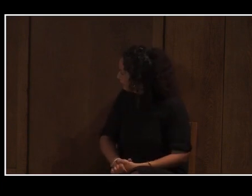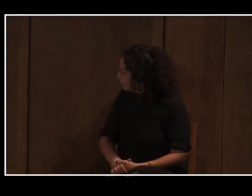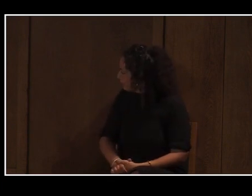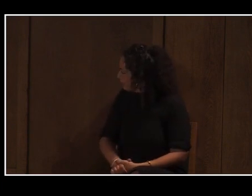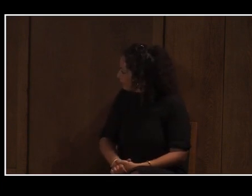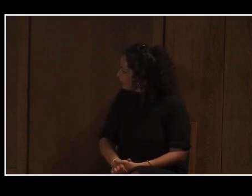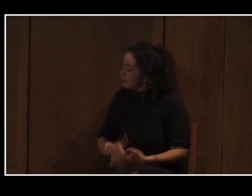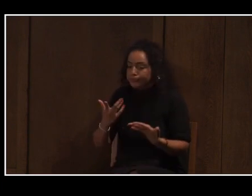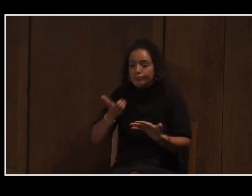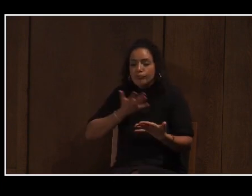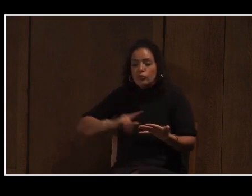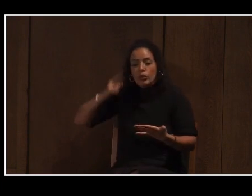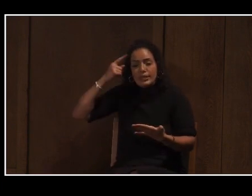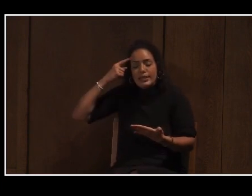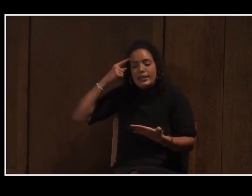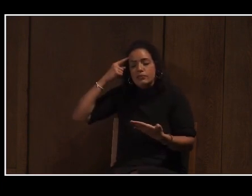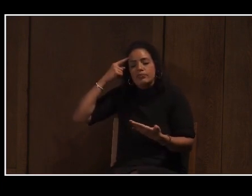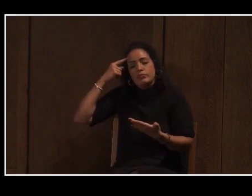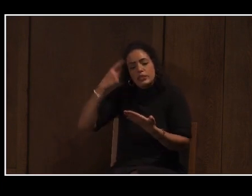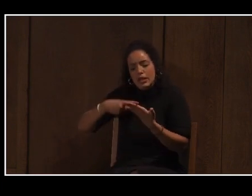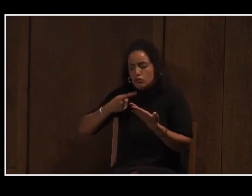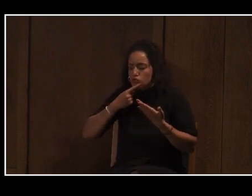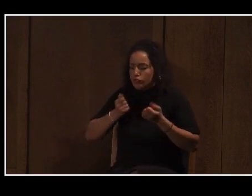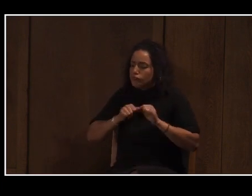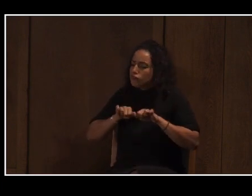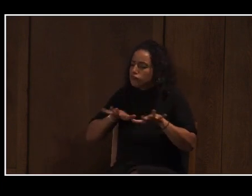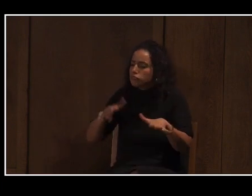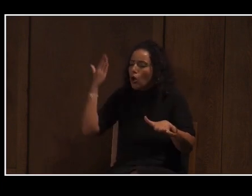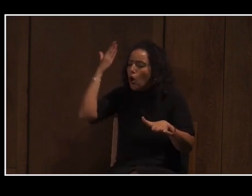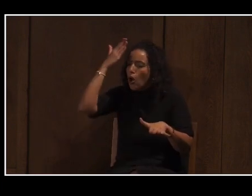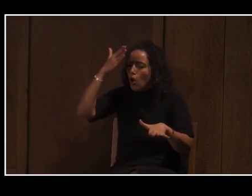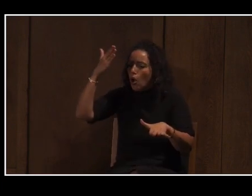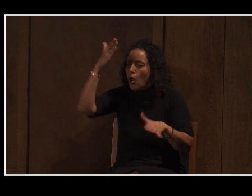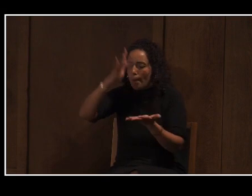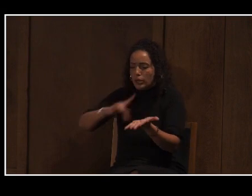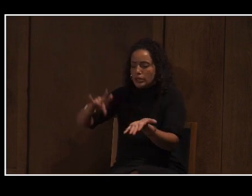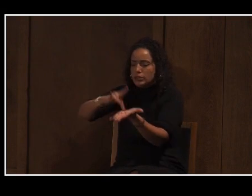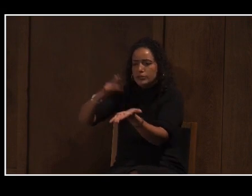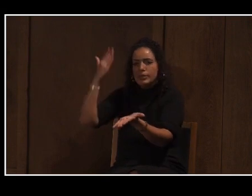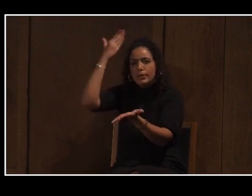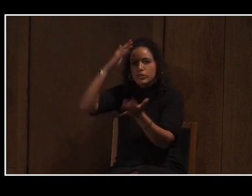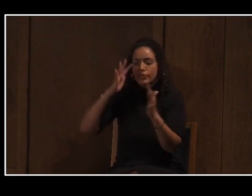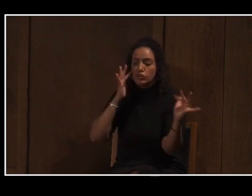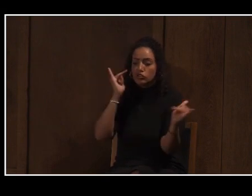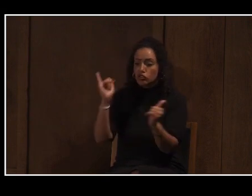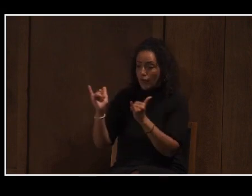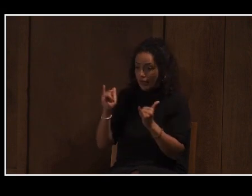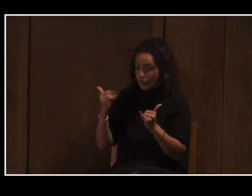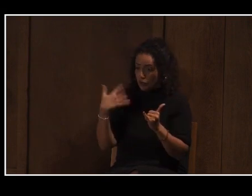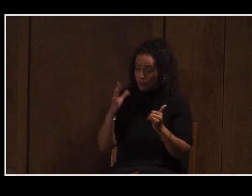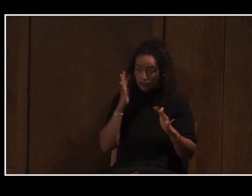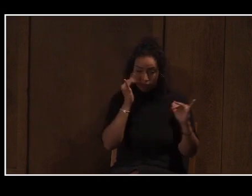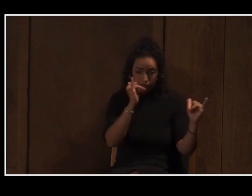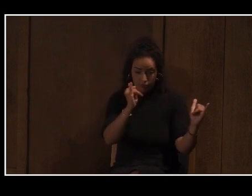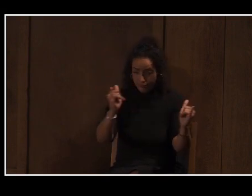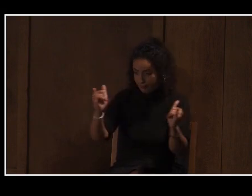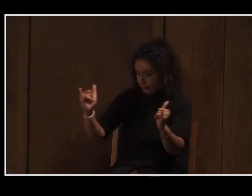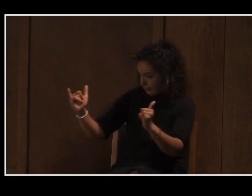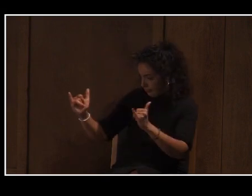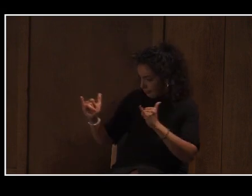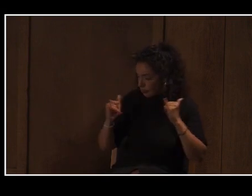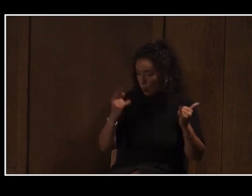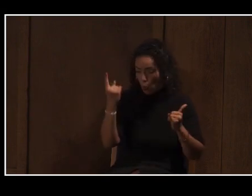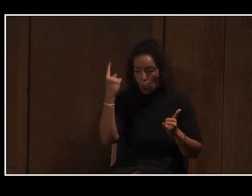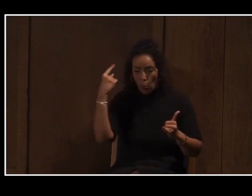the Urban Imaginaries survey. And so basically we queried 31,000 people across 1,400